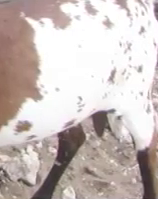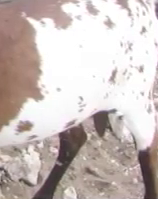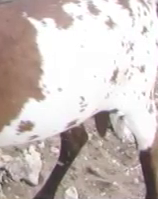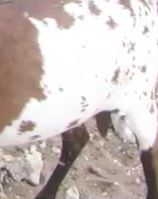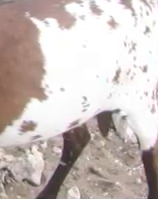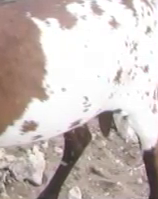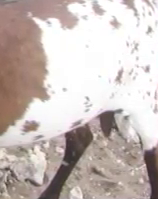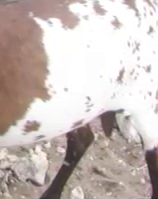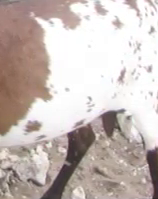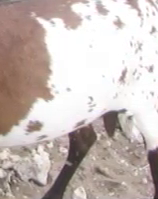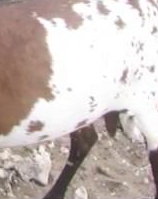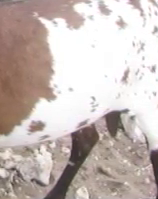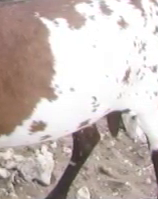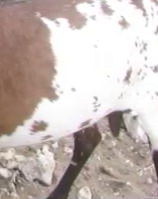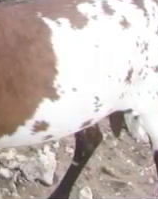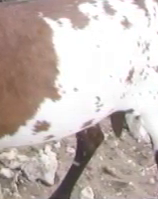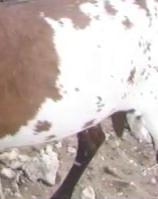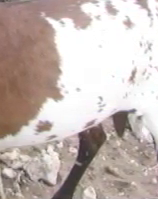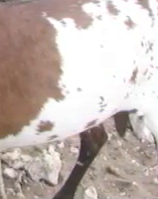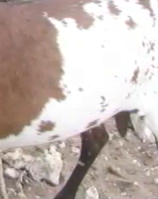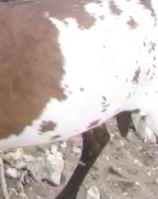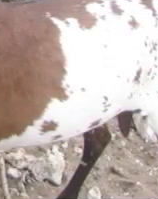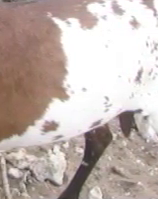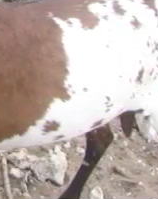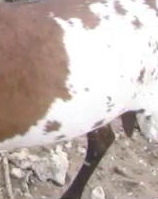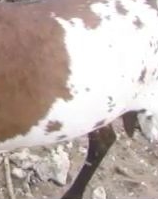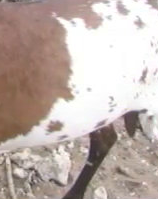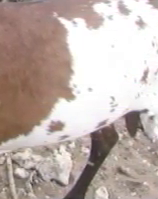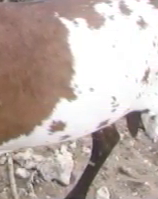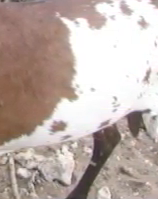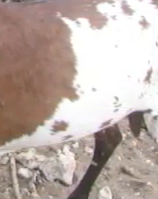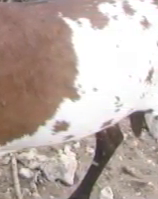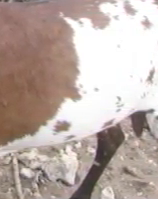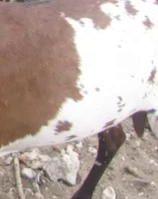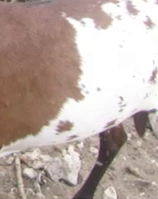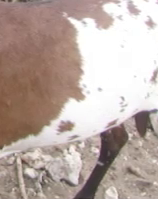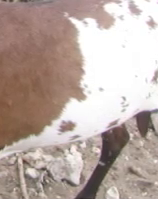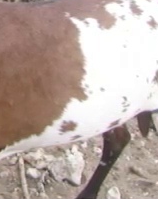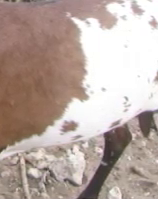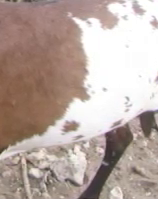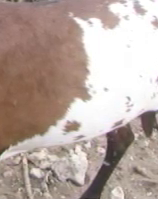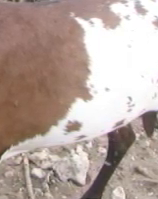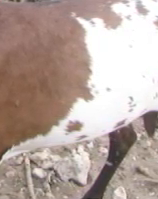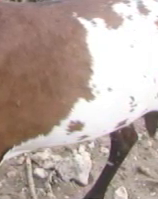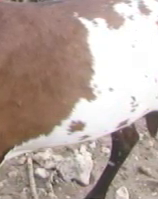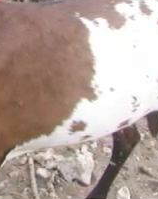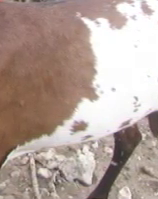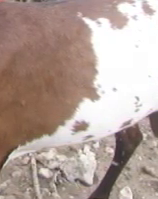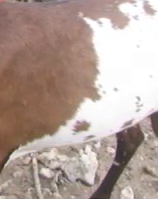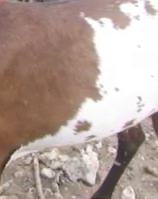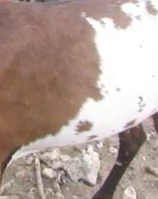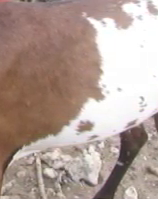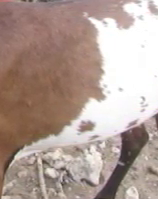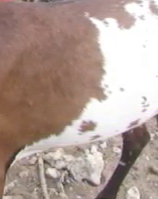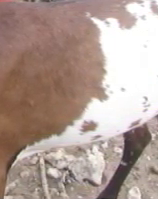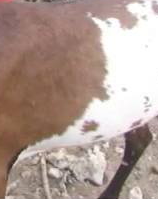donations are receivable in any system assembly near you third john chapter 1 verse 2 beloved i pray that all may go well